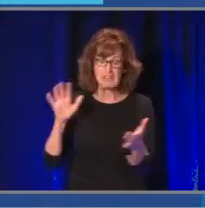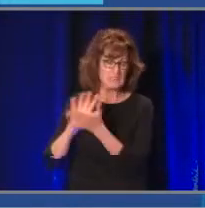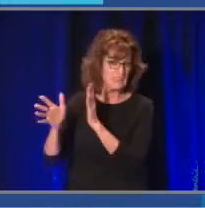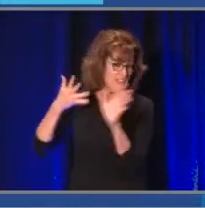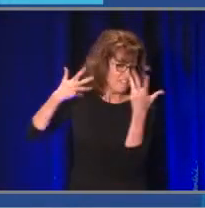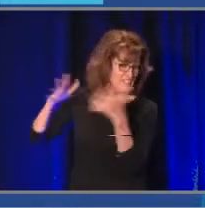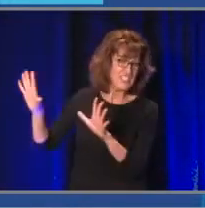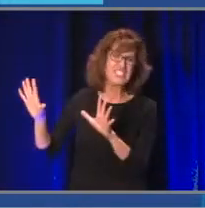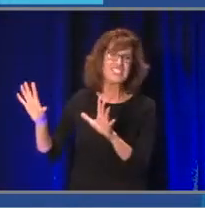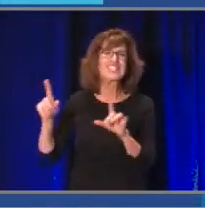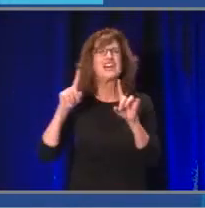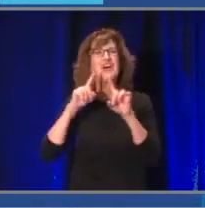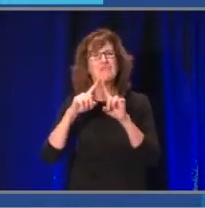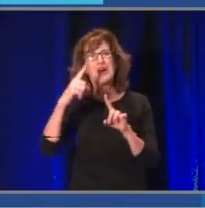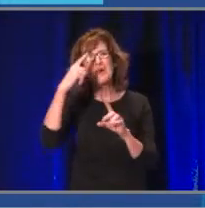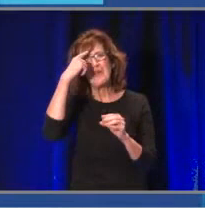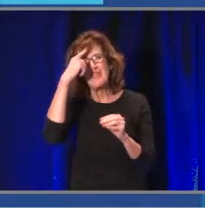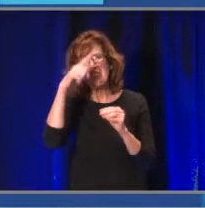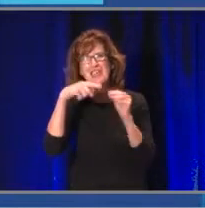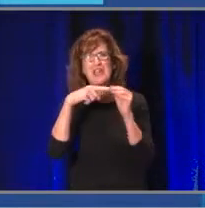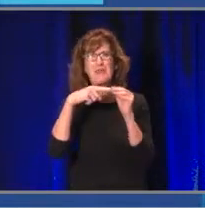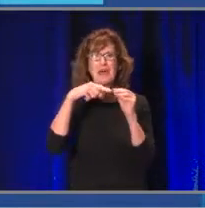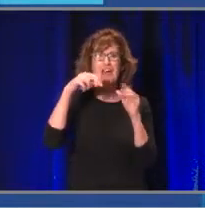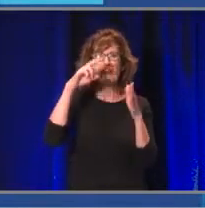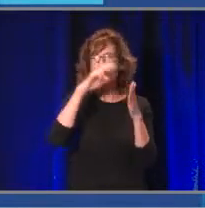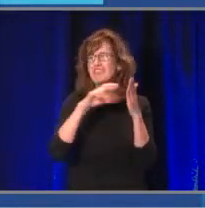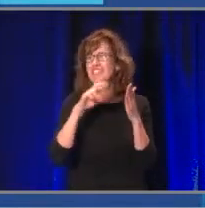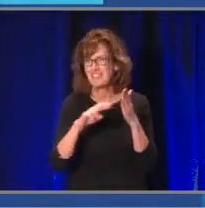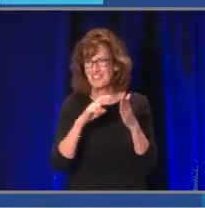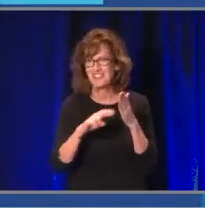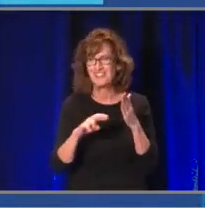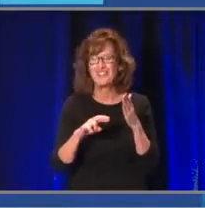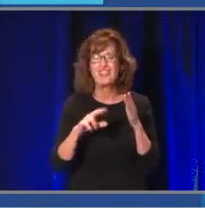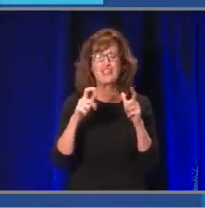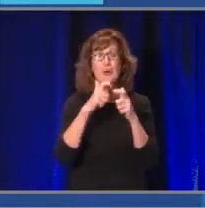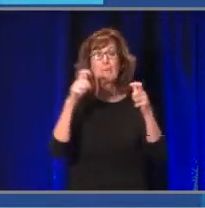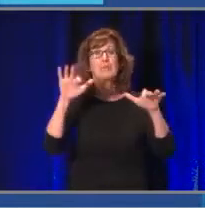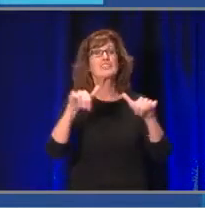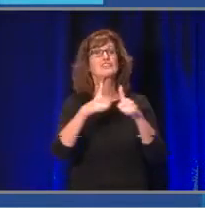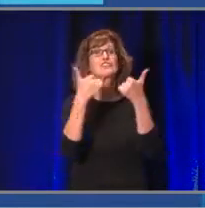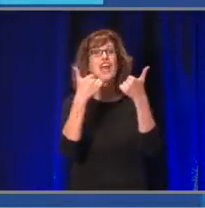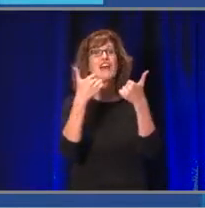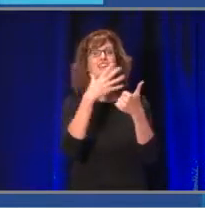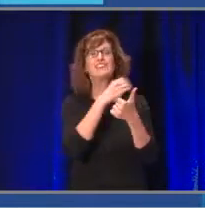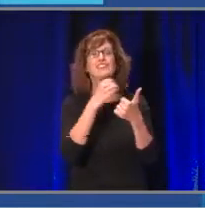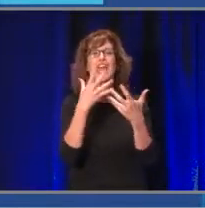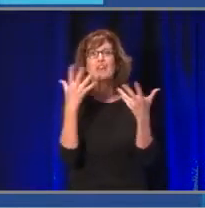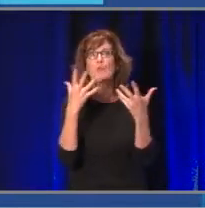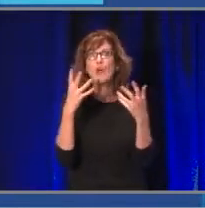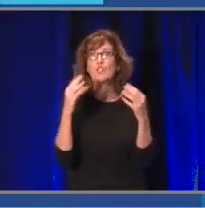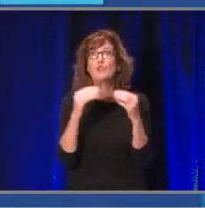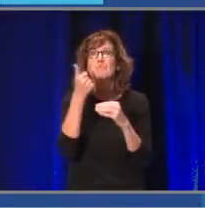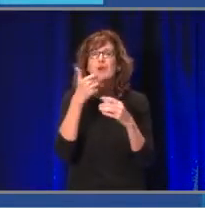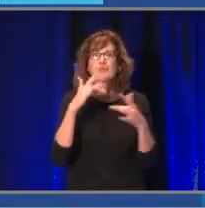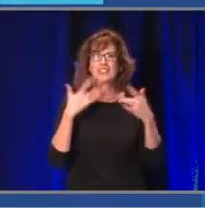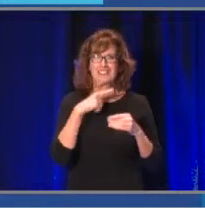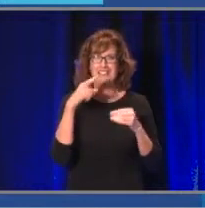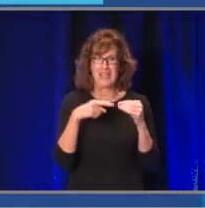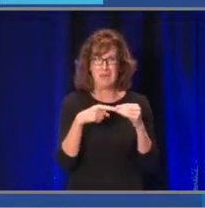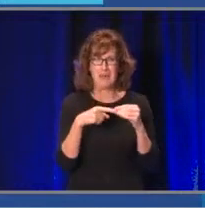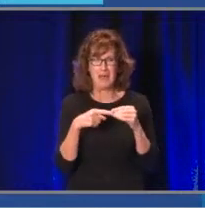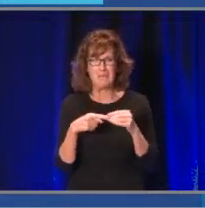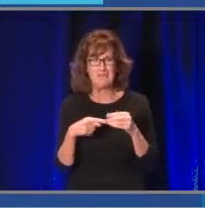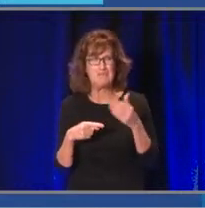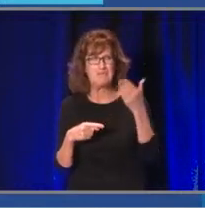an academic side, research, we'll start with you, Olivier. What's your biggest challenge right now, and what are you most excited about? Well, I mean,